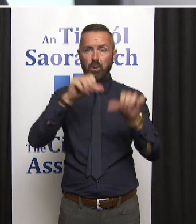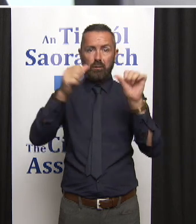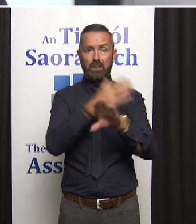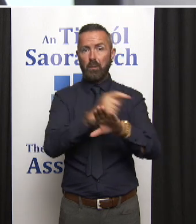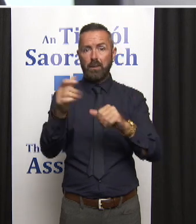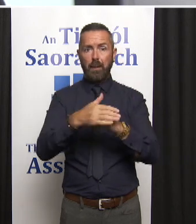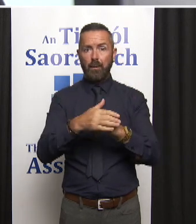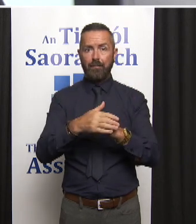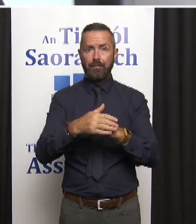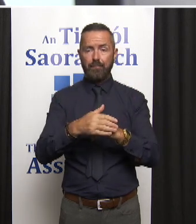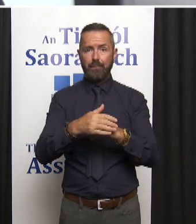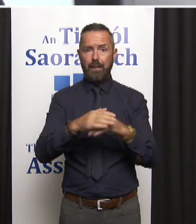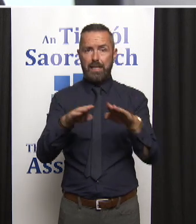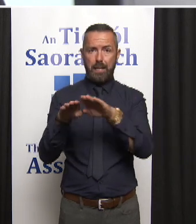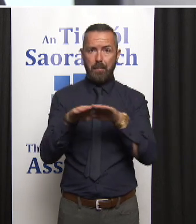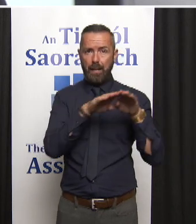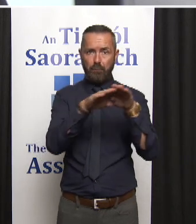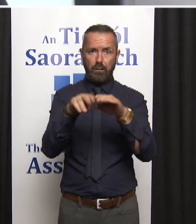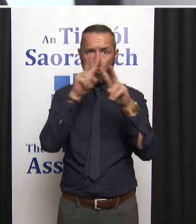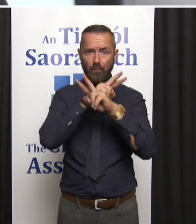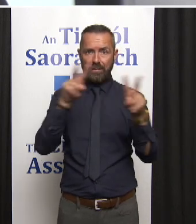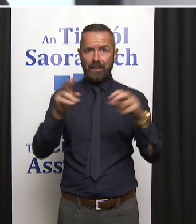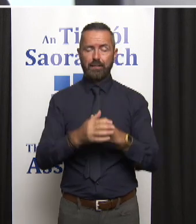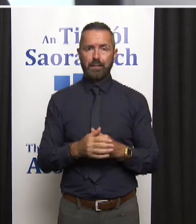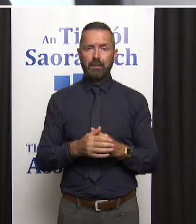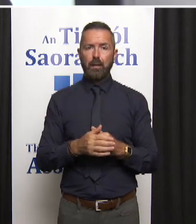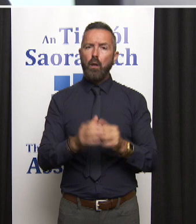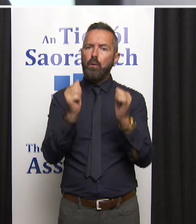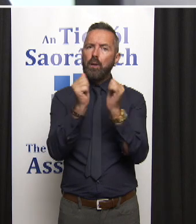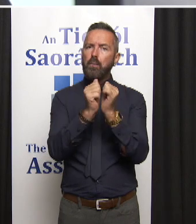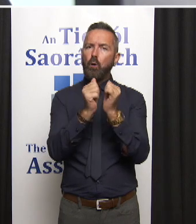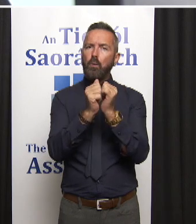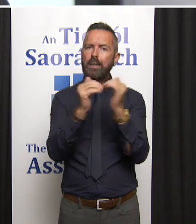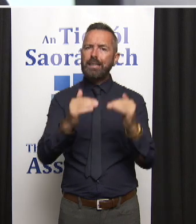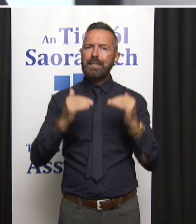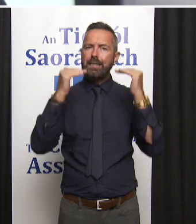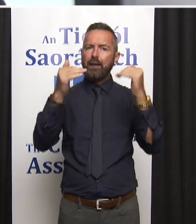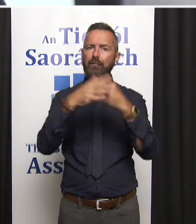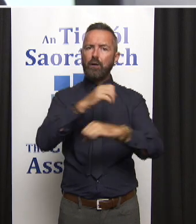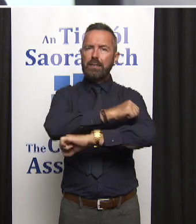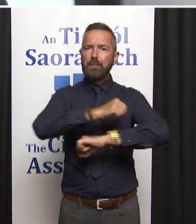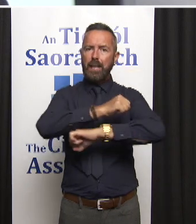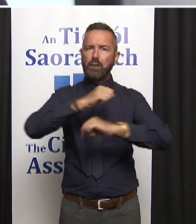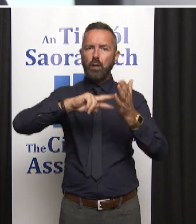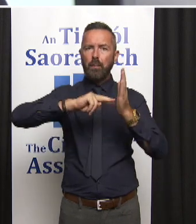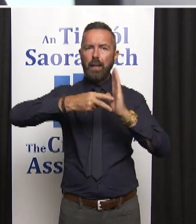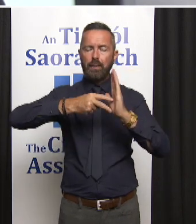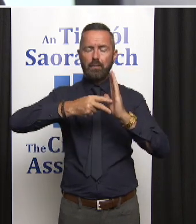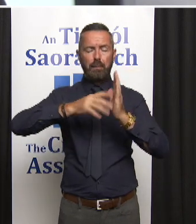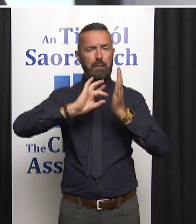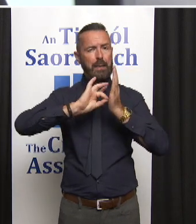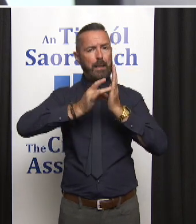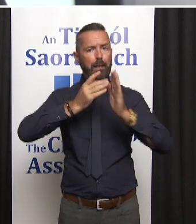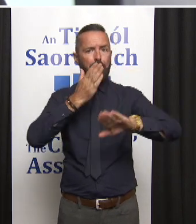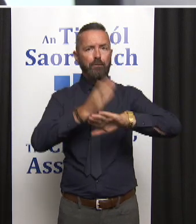democratic oversight and accountability. The appropriate tier for city and county spatial planning, one of the key